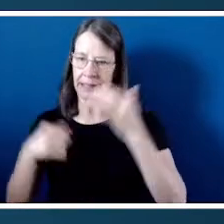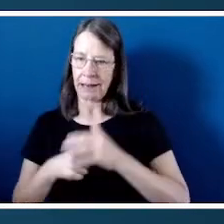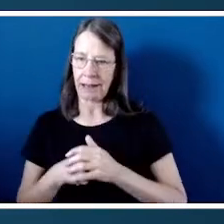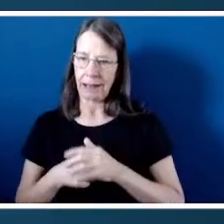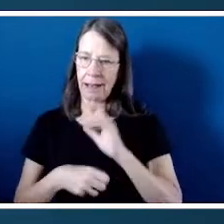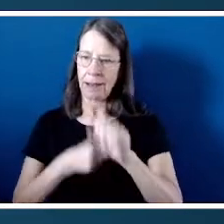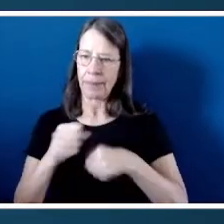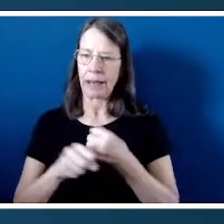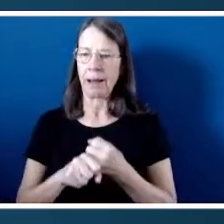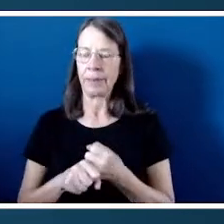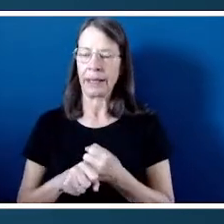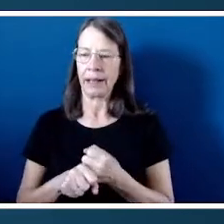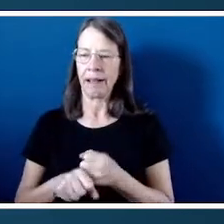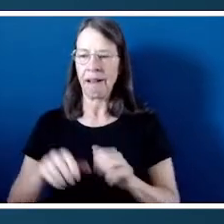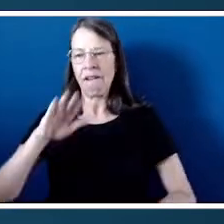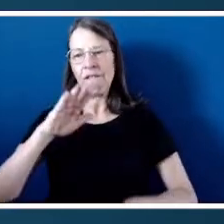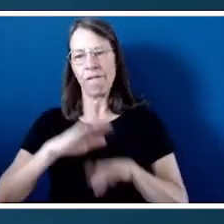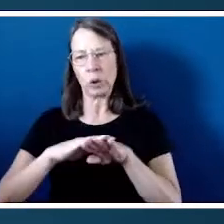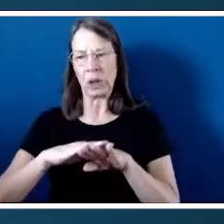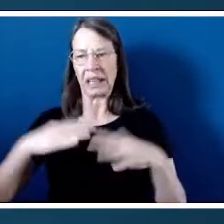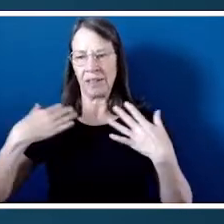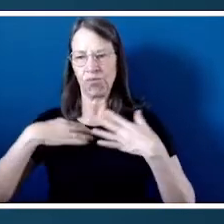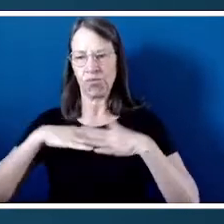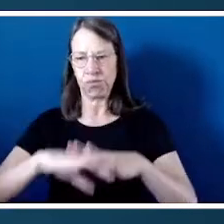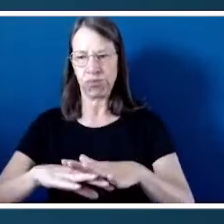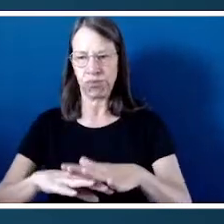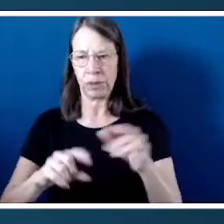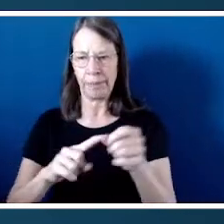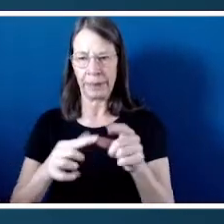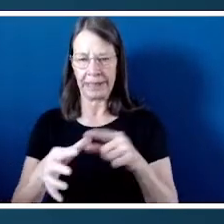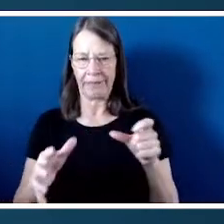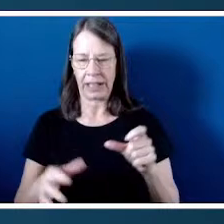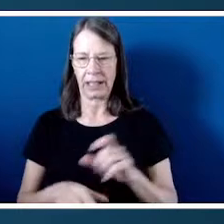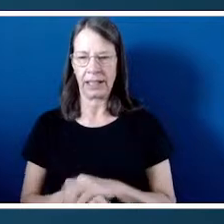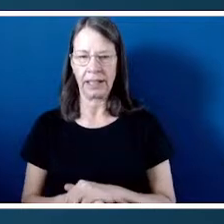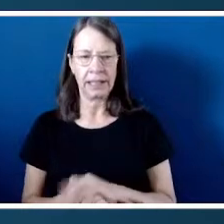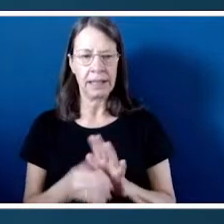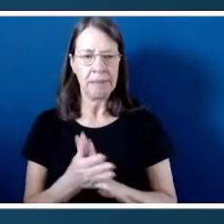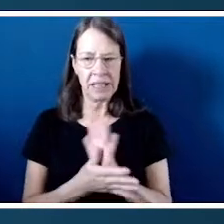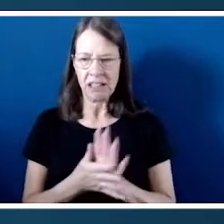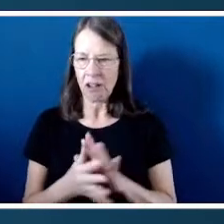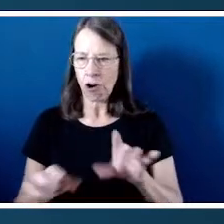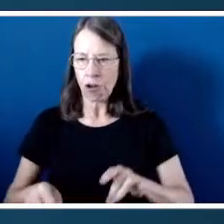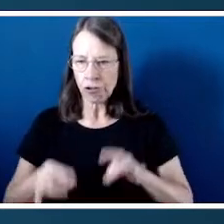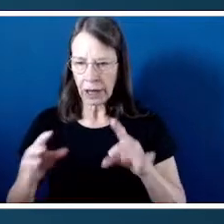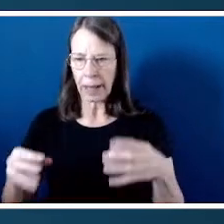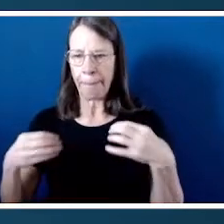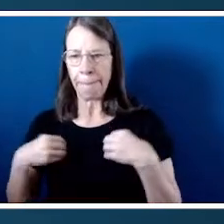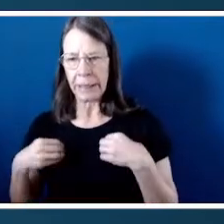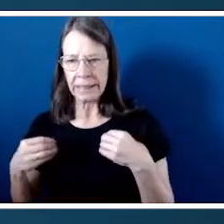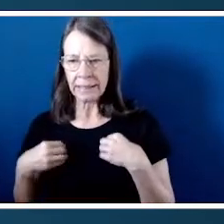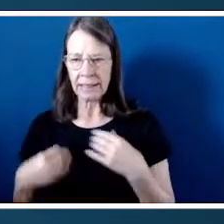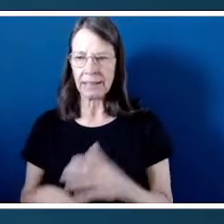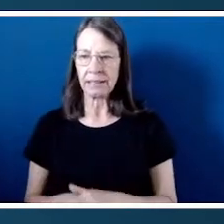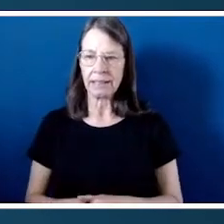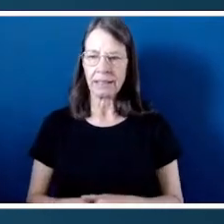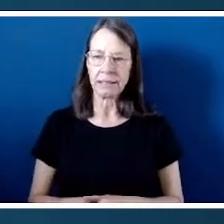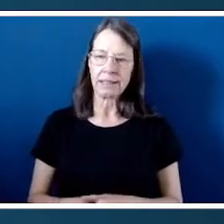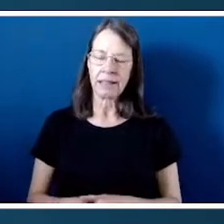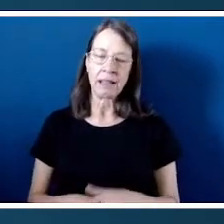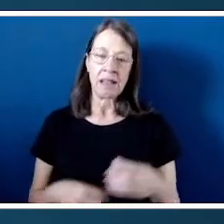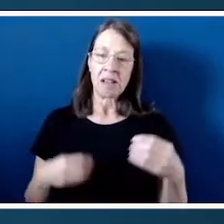Pacific. Australian businesses, its entrepreneurs, students, holy men and